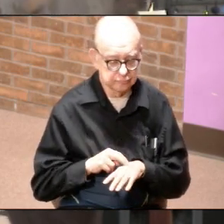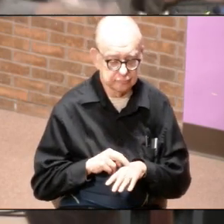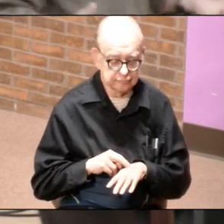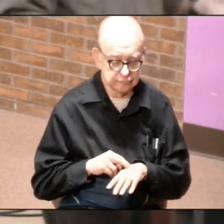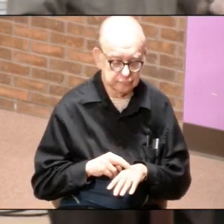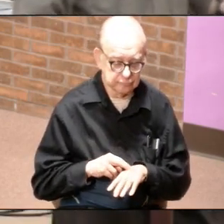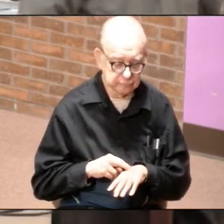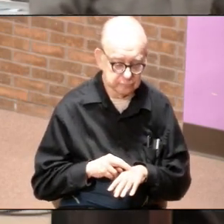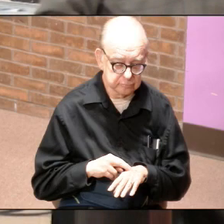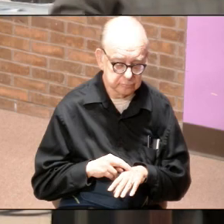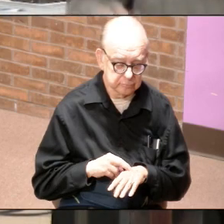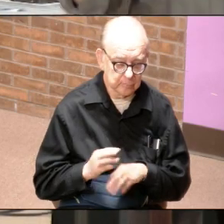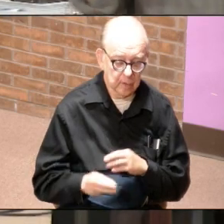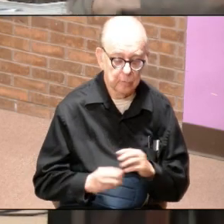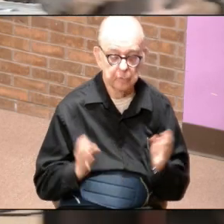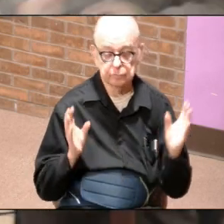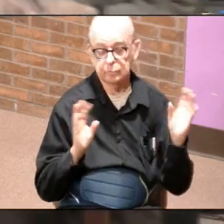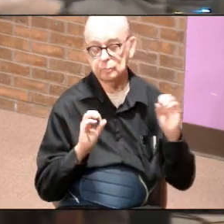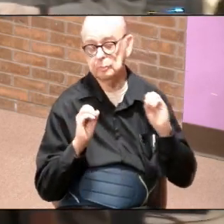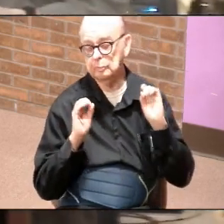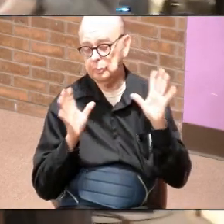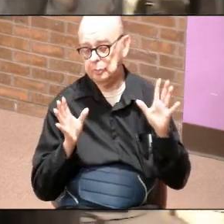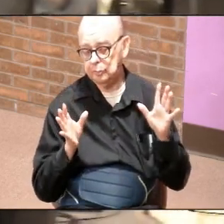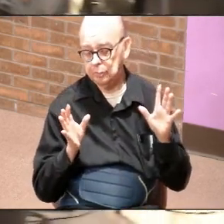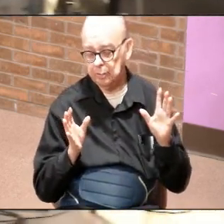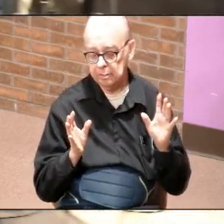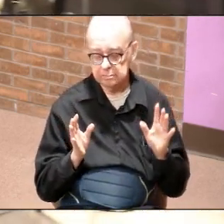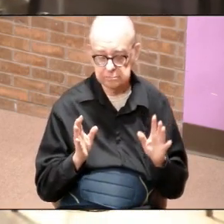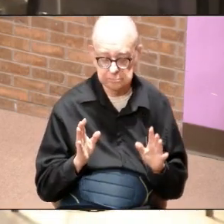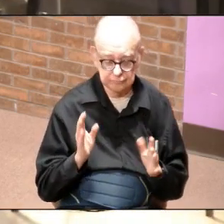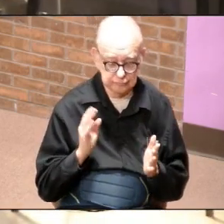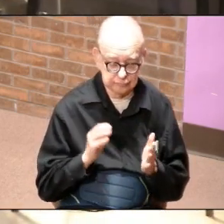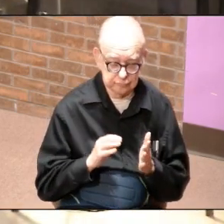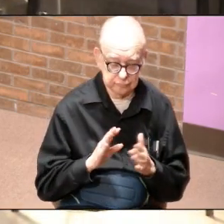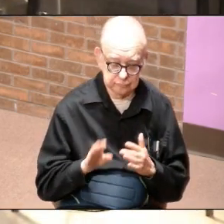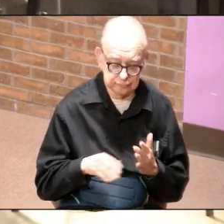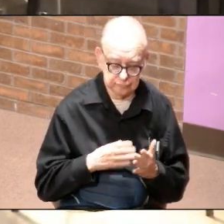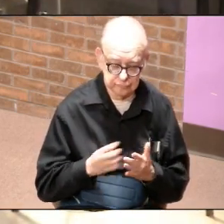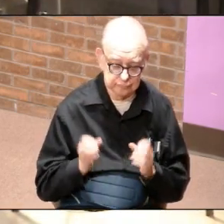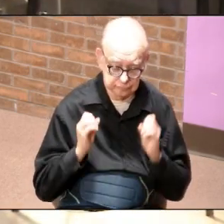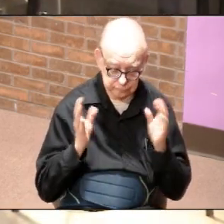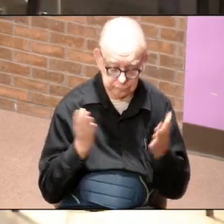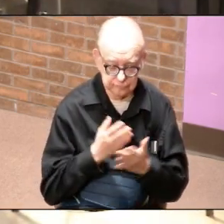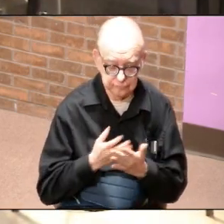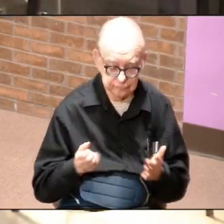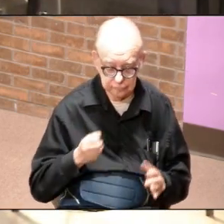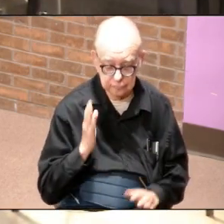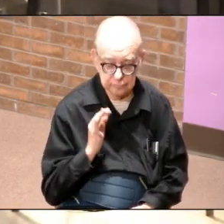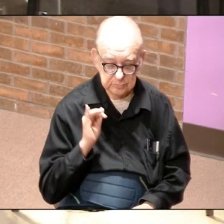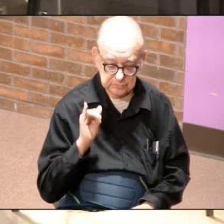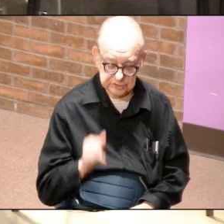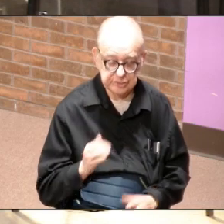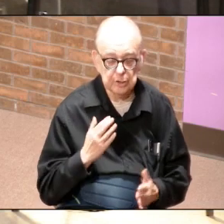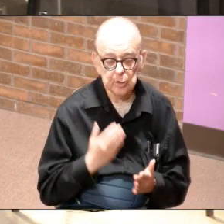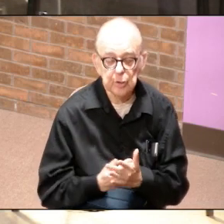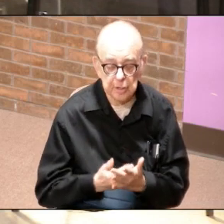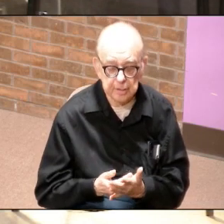and it's in chaos. But let me say this, in the middle of all of this chaos, God is still